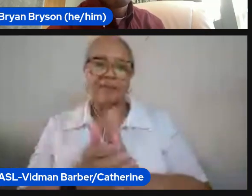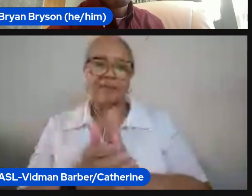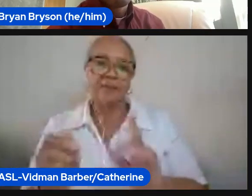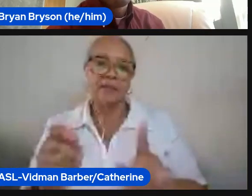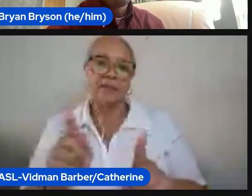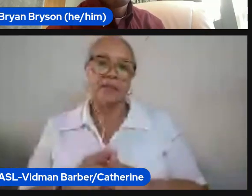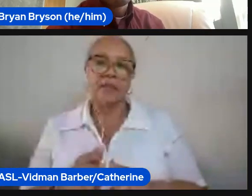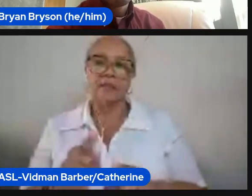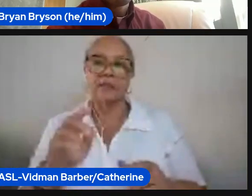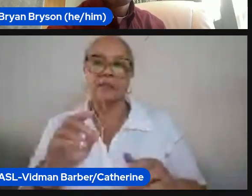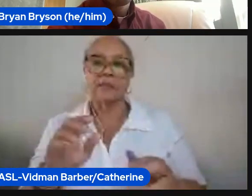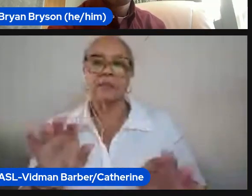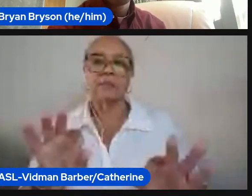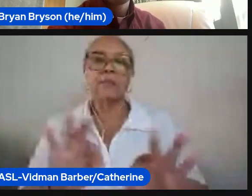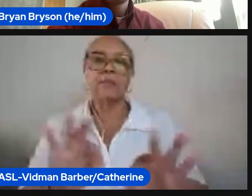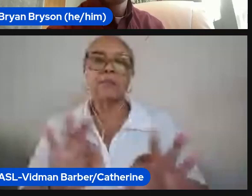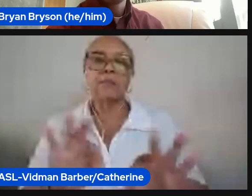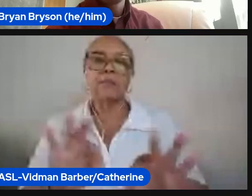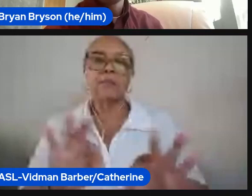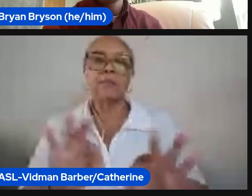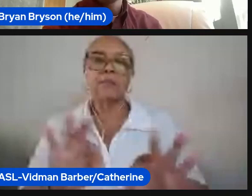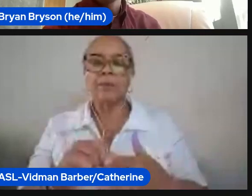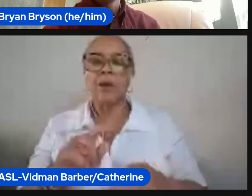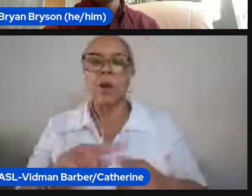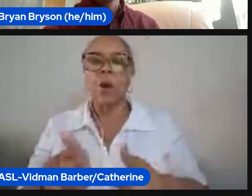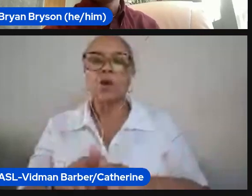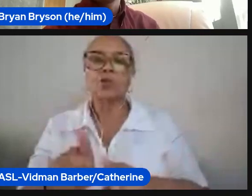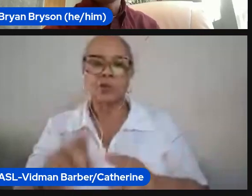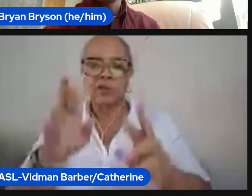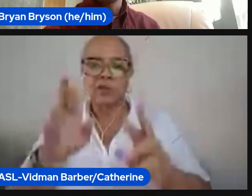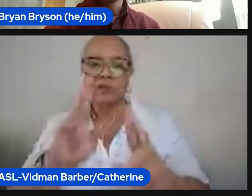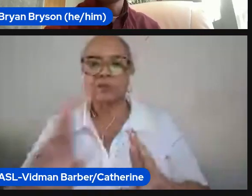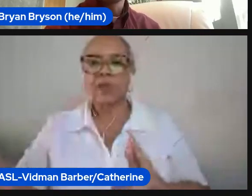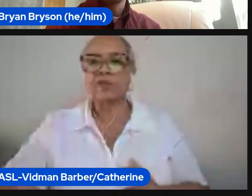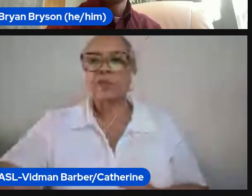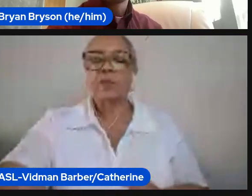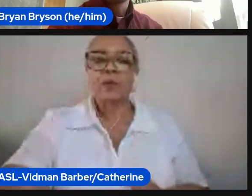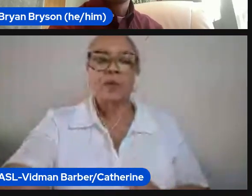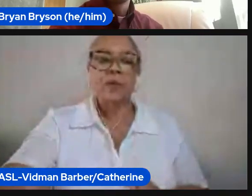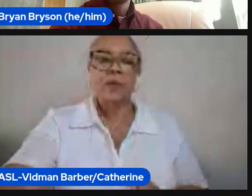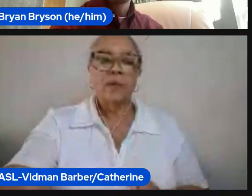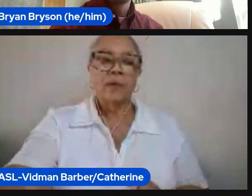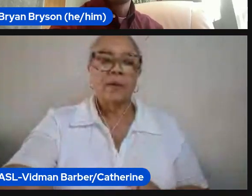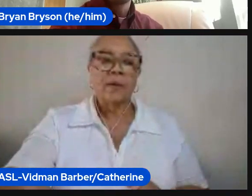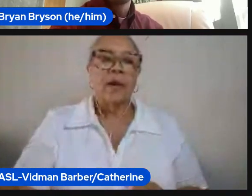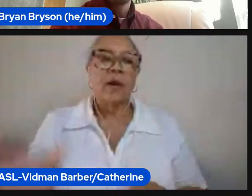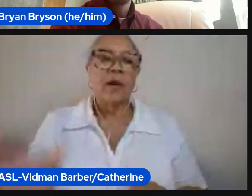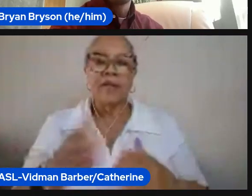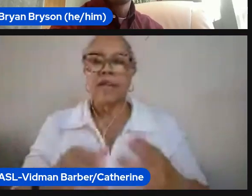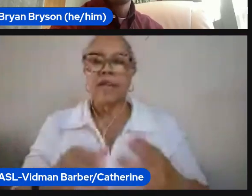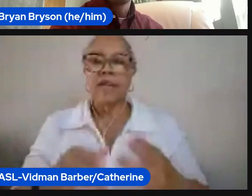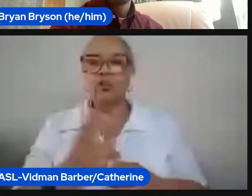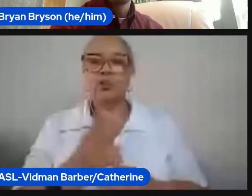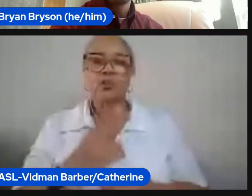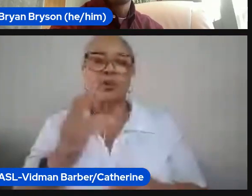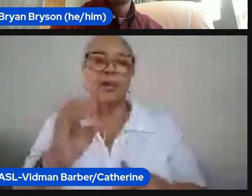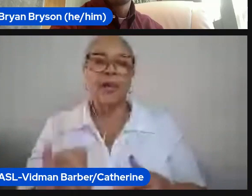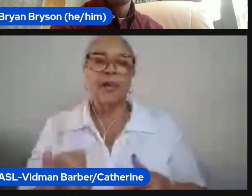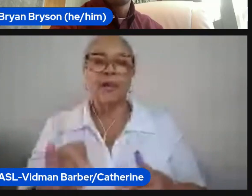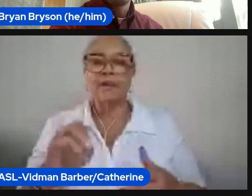important, but also in a way that is respectful of the end user and that the application does not